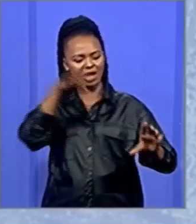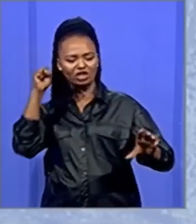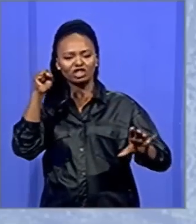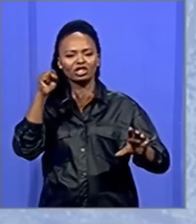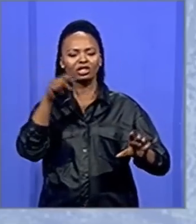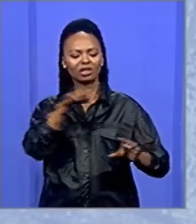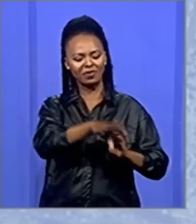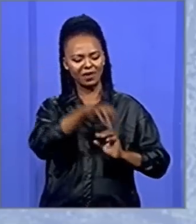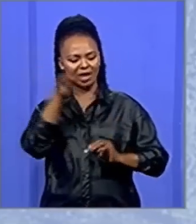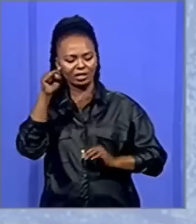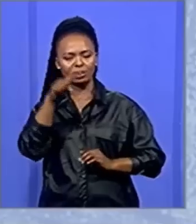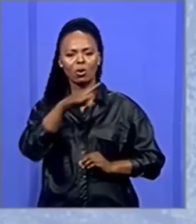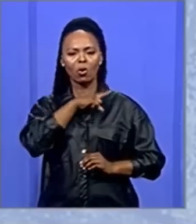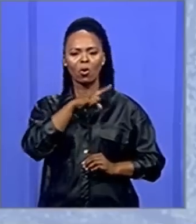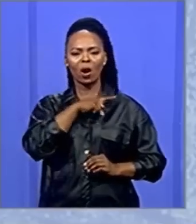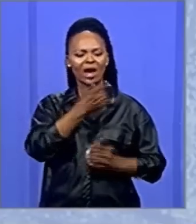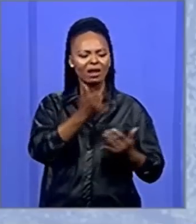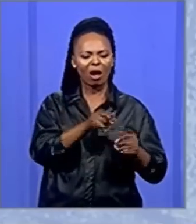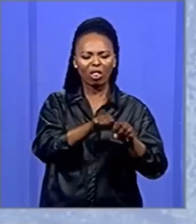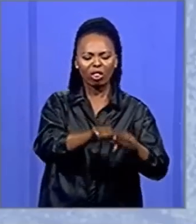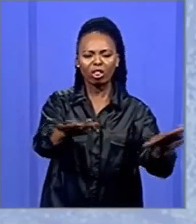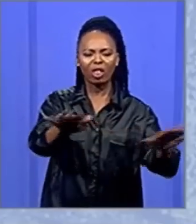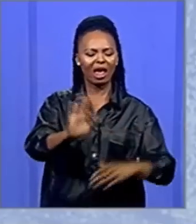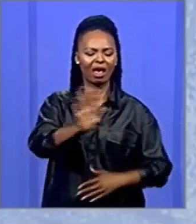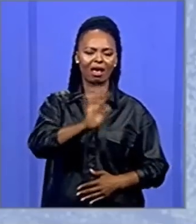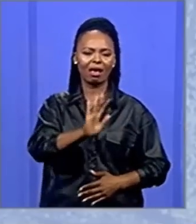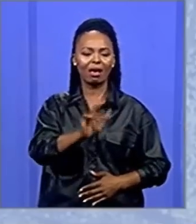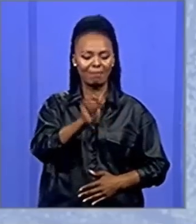wa tlala le mo tseleng o tlo